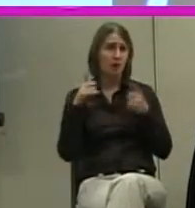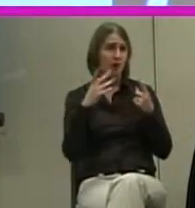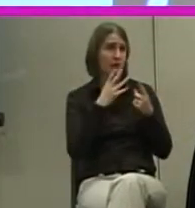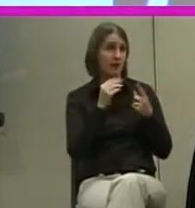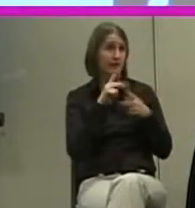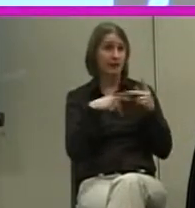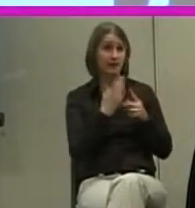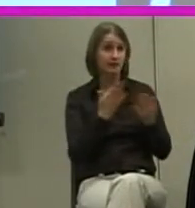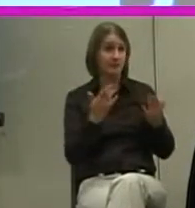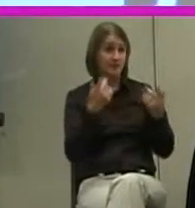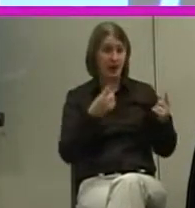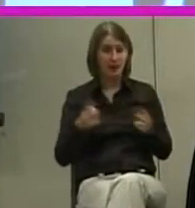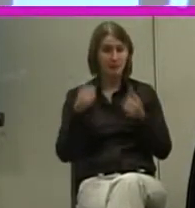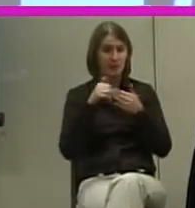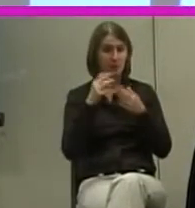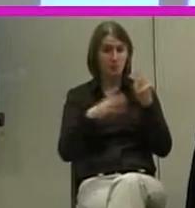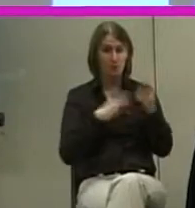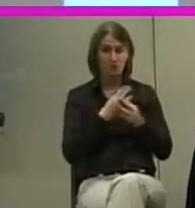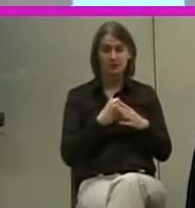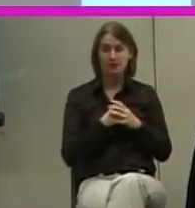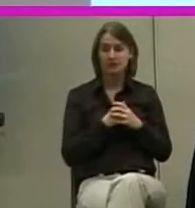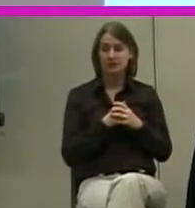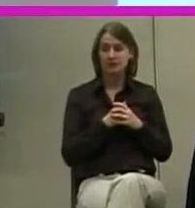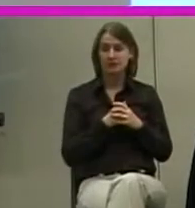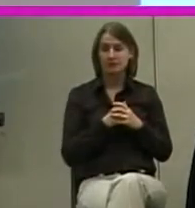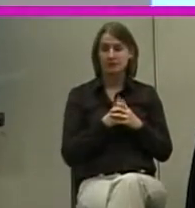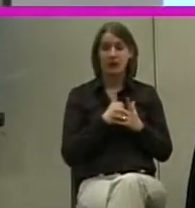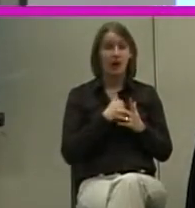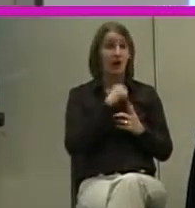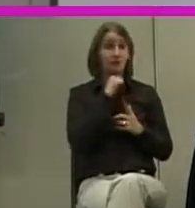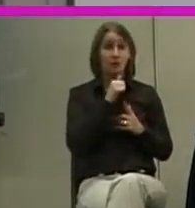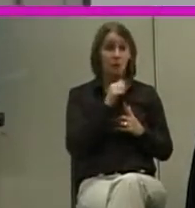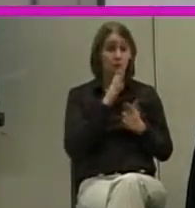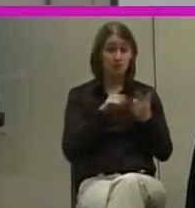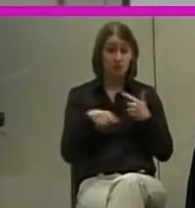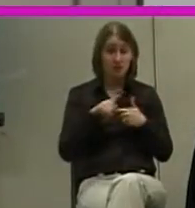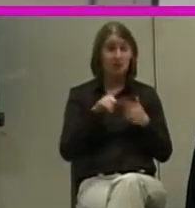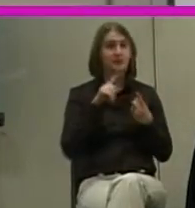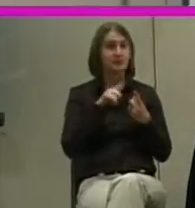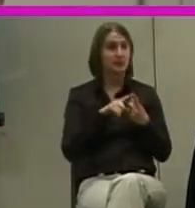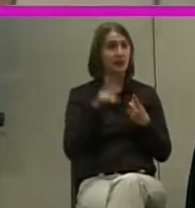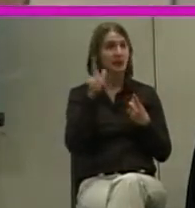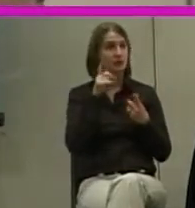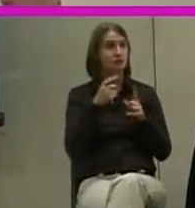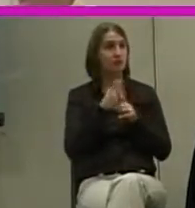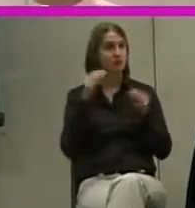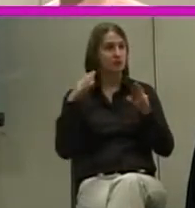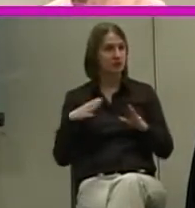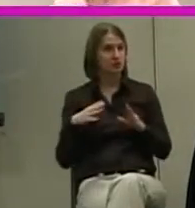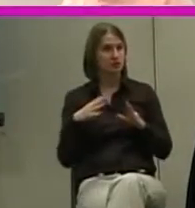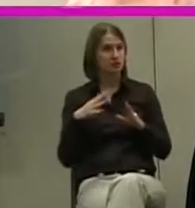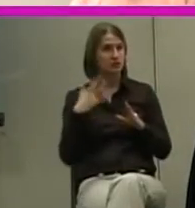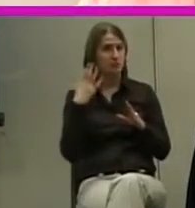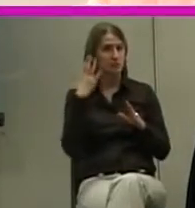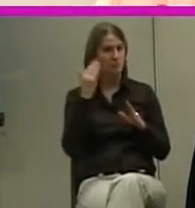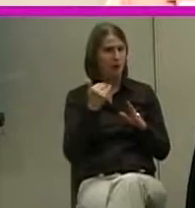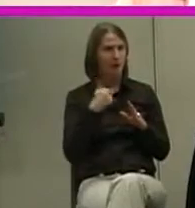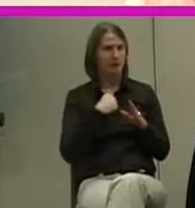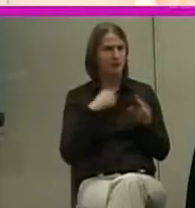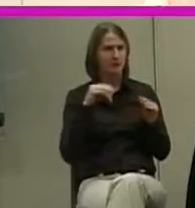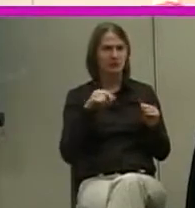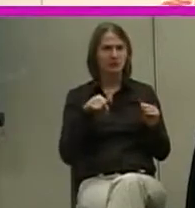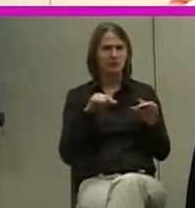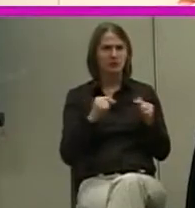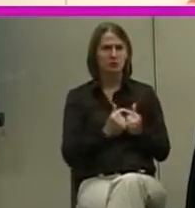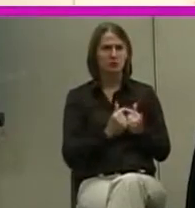of things that happen in the world. I won't go talk to them until I have heard from the teachers. Why am I teaching this group of